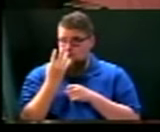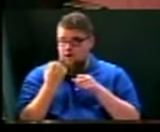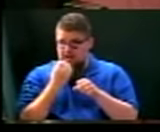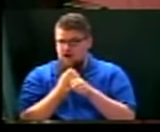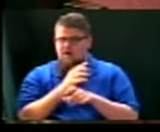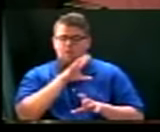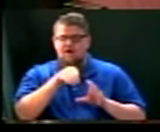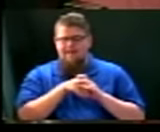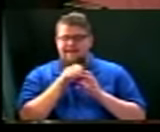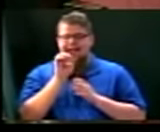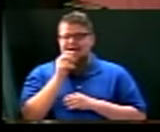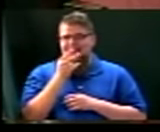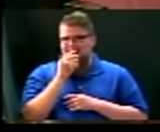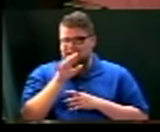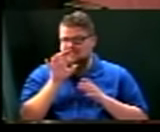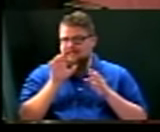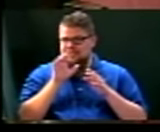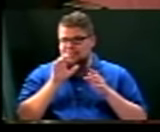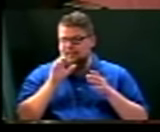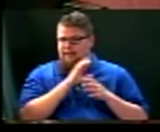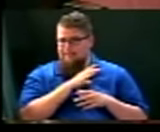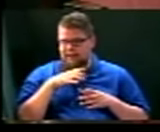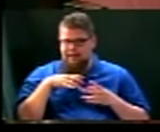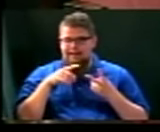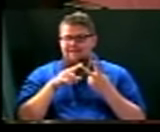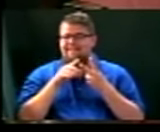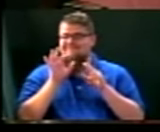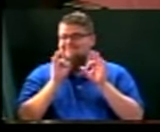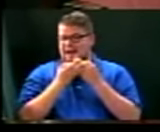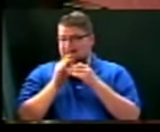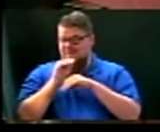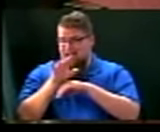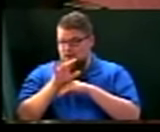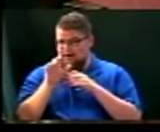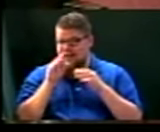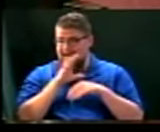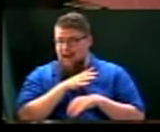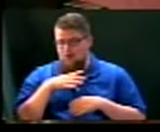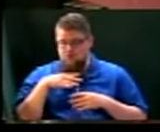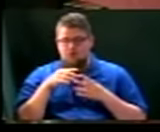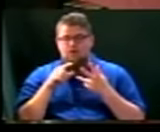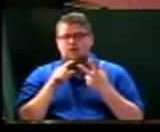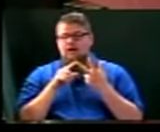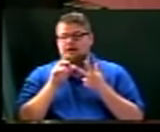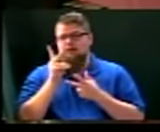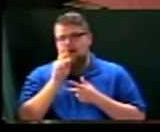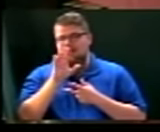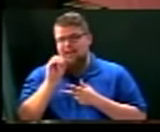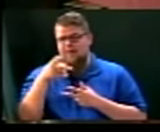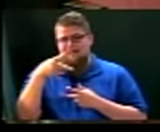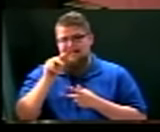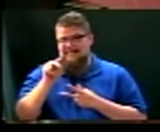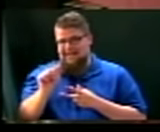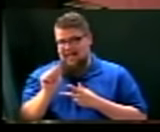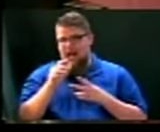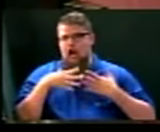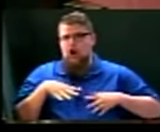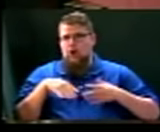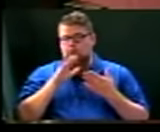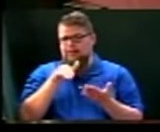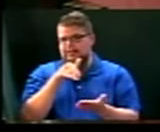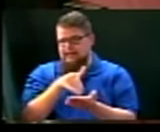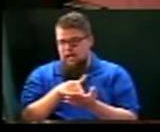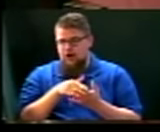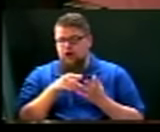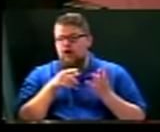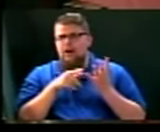committee, Family Advisory Council, and as the board's representative to the Knox County Schools PTA Clothing Center and the